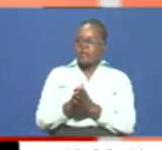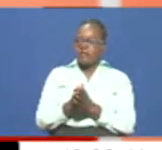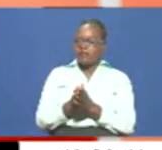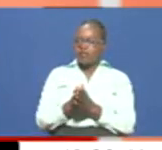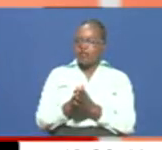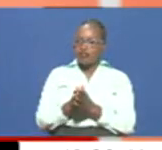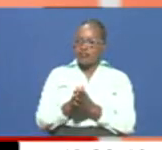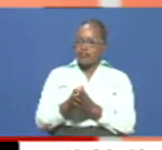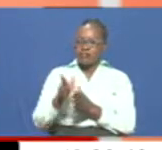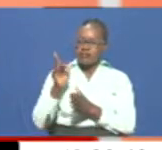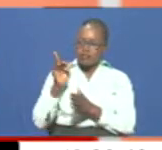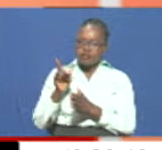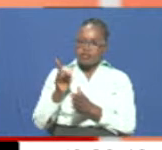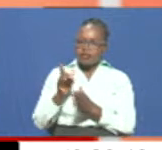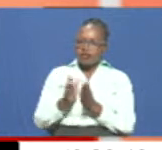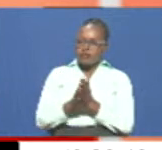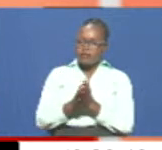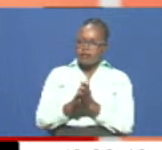legal status